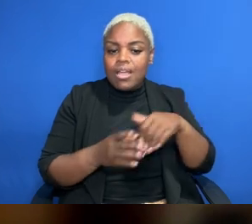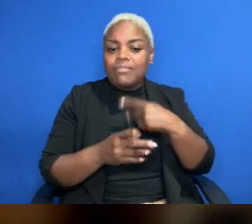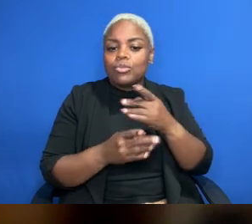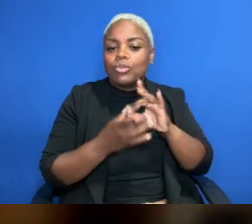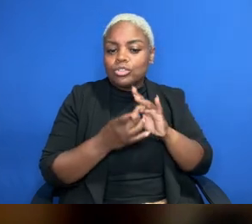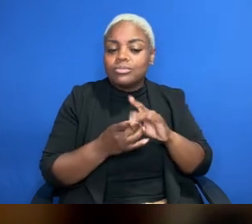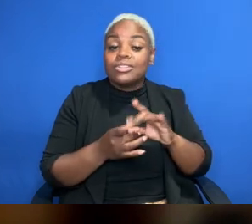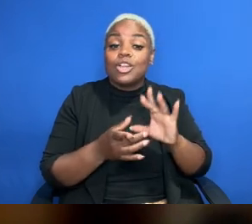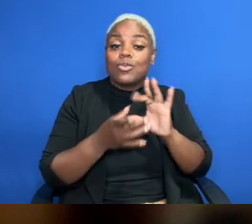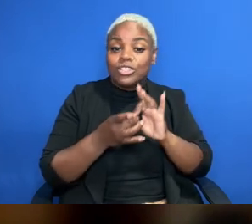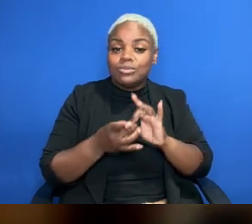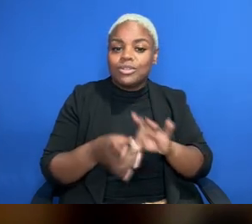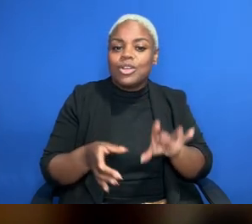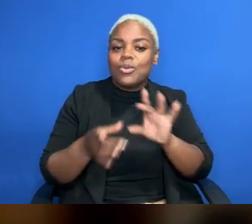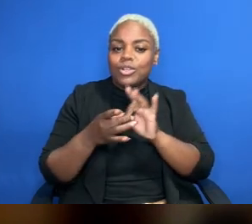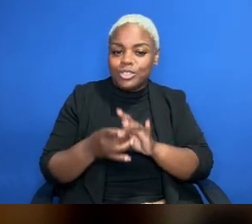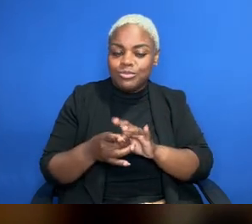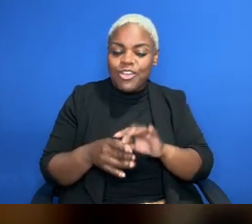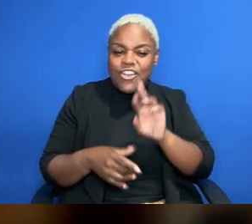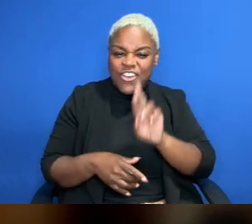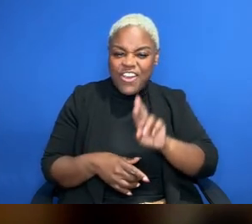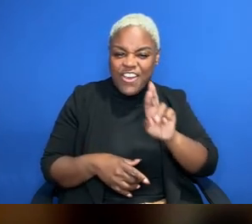as well in that relationship.